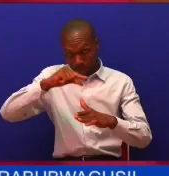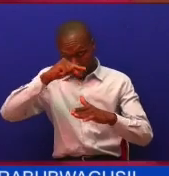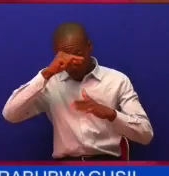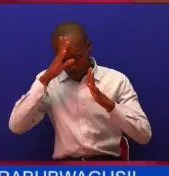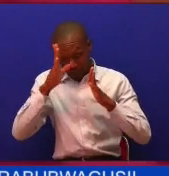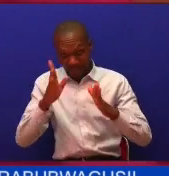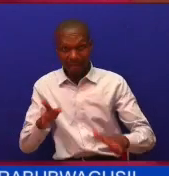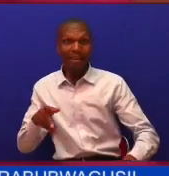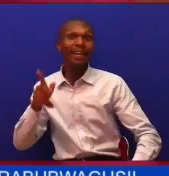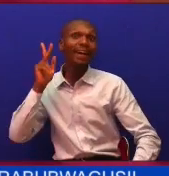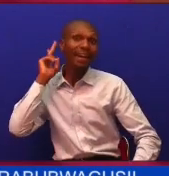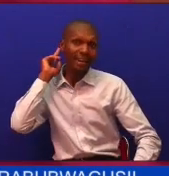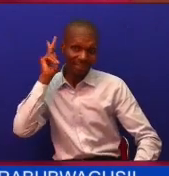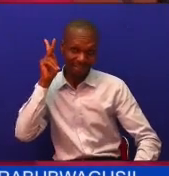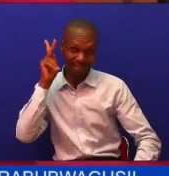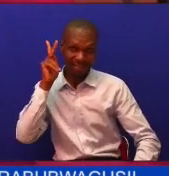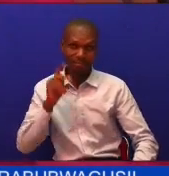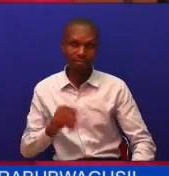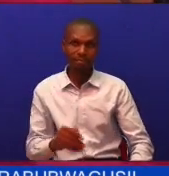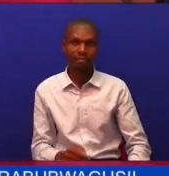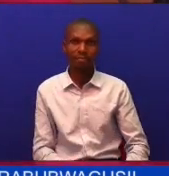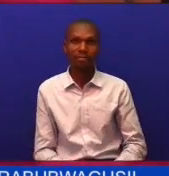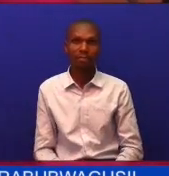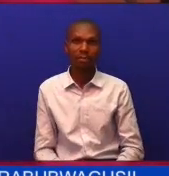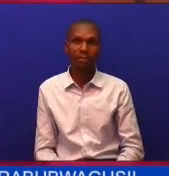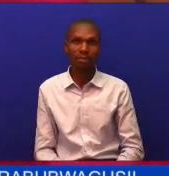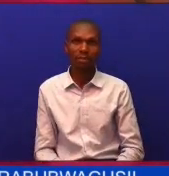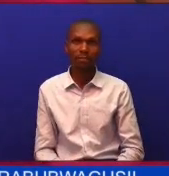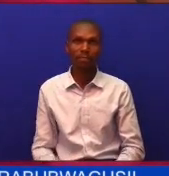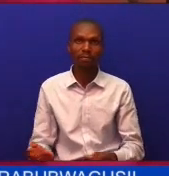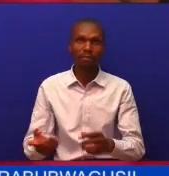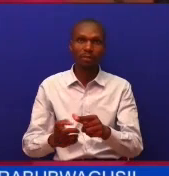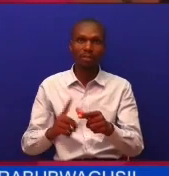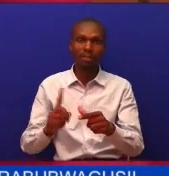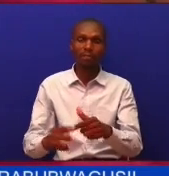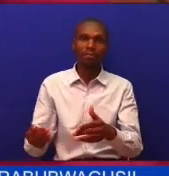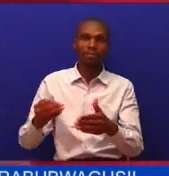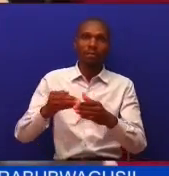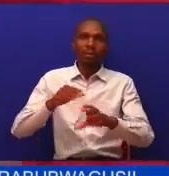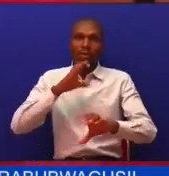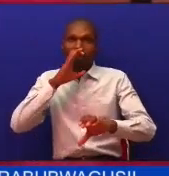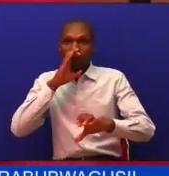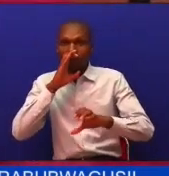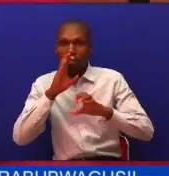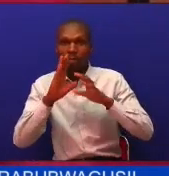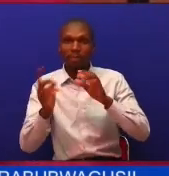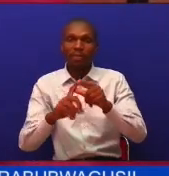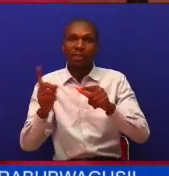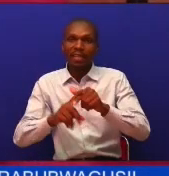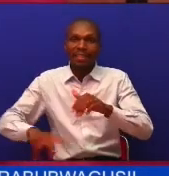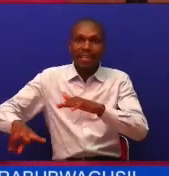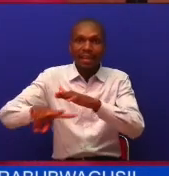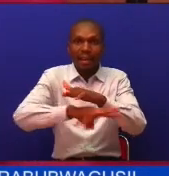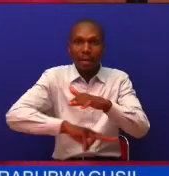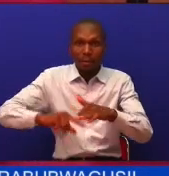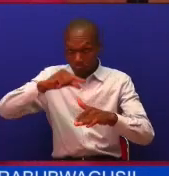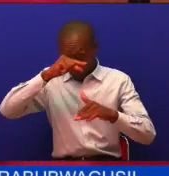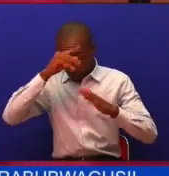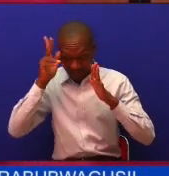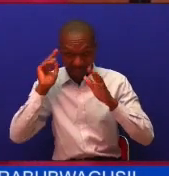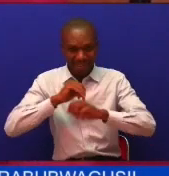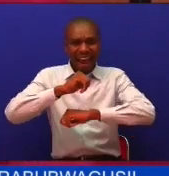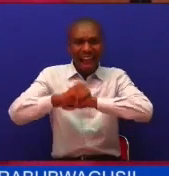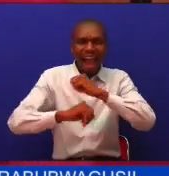kiyo Dr. Robert Monda. Mr. Speaker. The deputy governor's actions